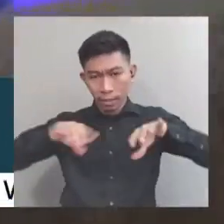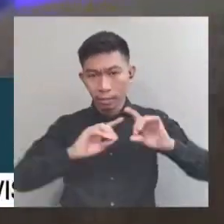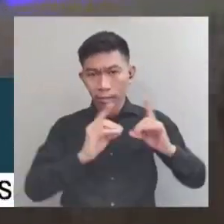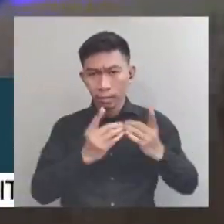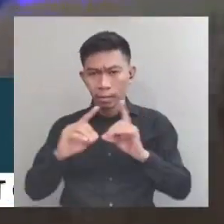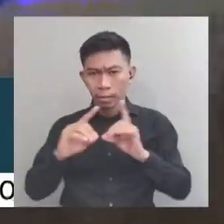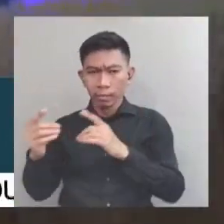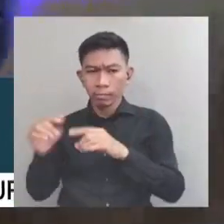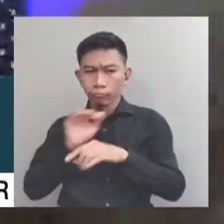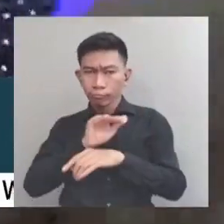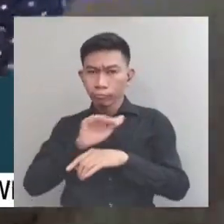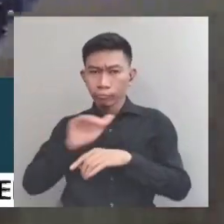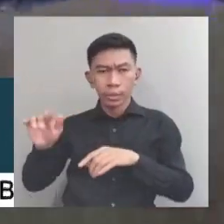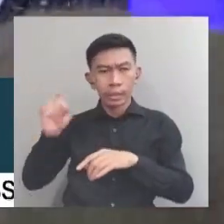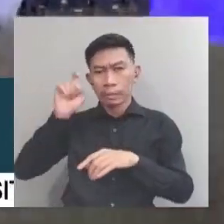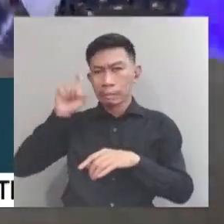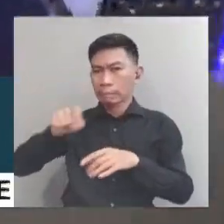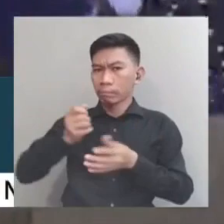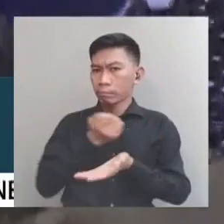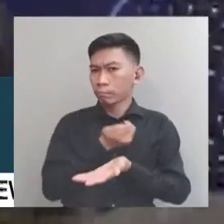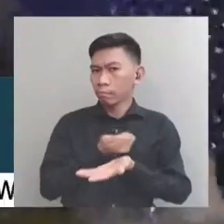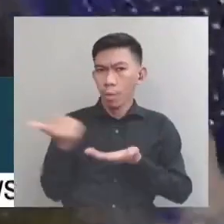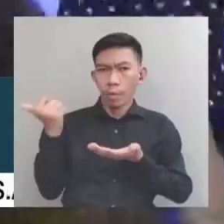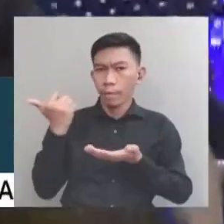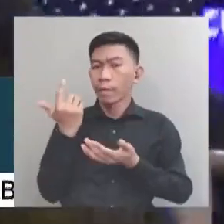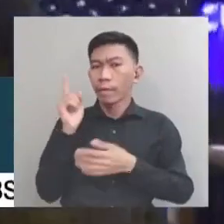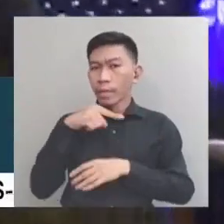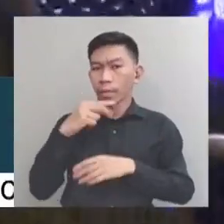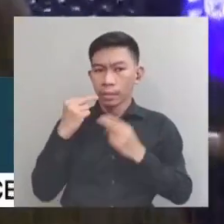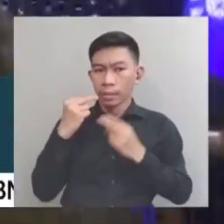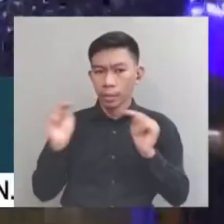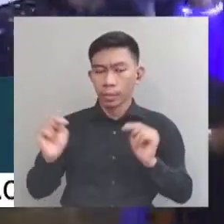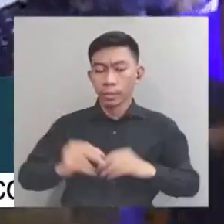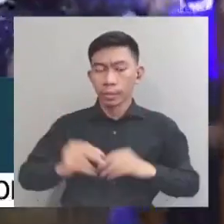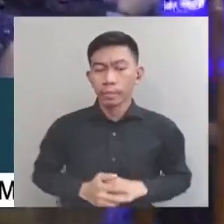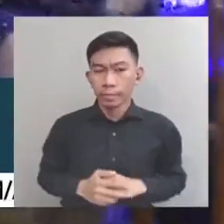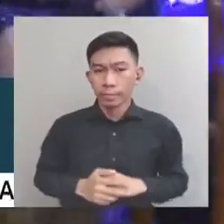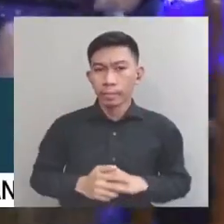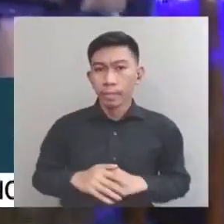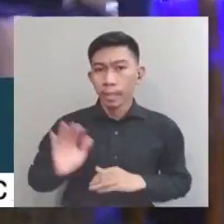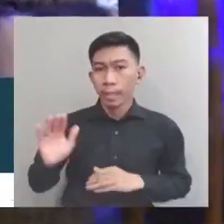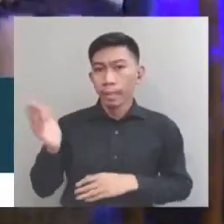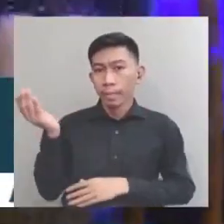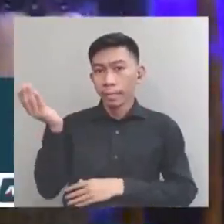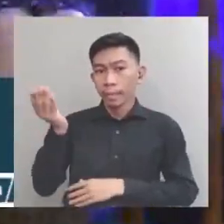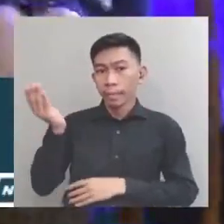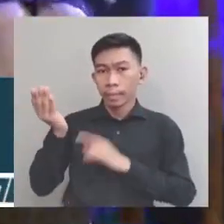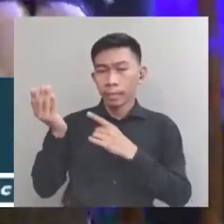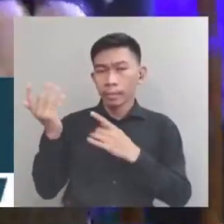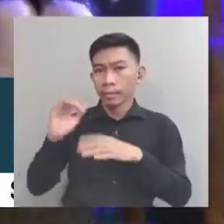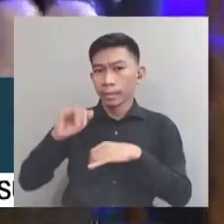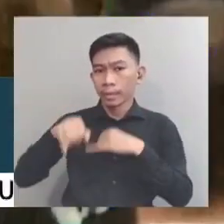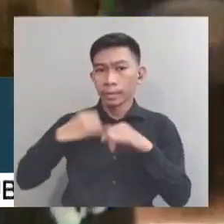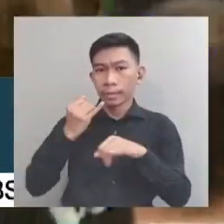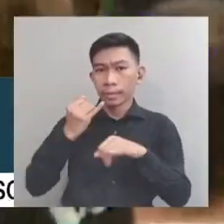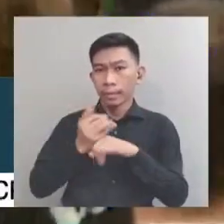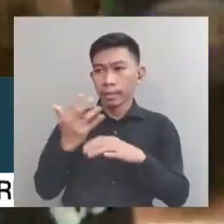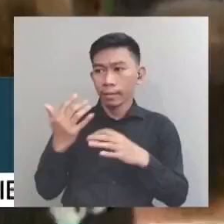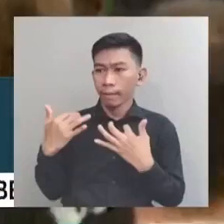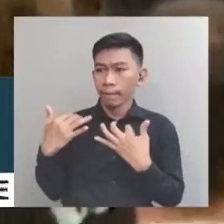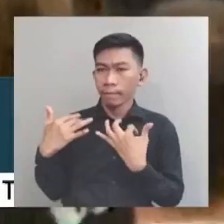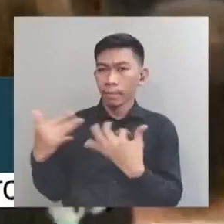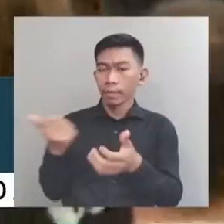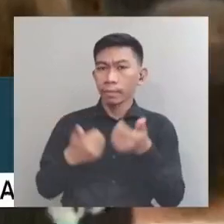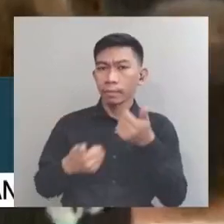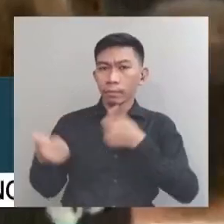should have no place in modern society. In a speech delivered before the International Conference of Information Commissioners, the president said that allowing